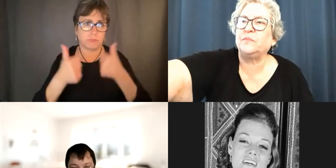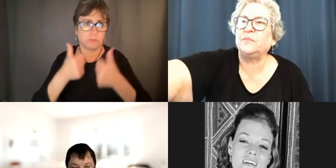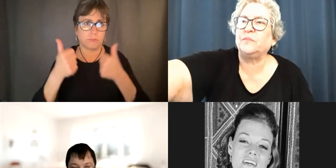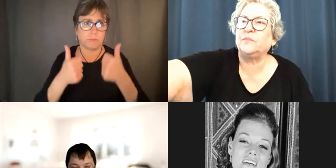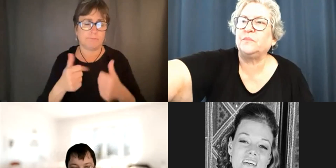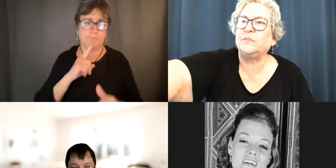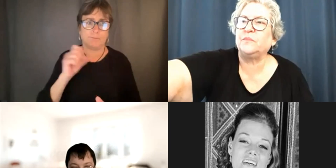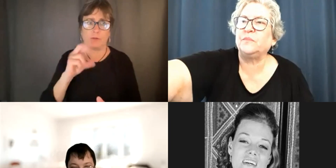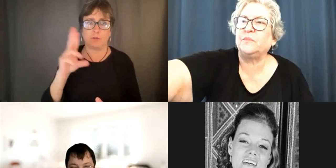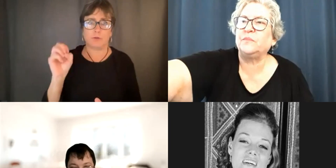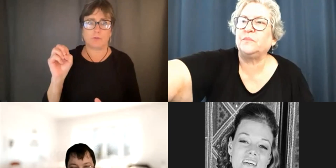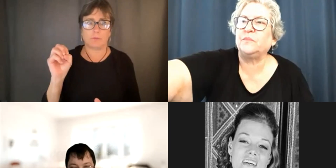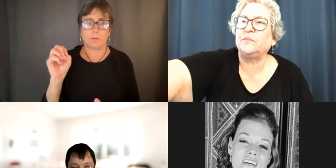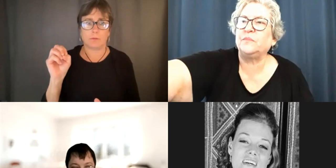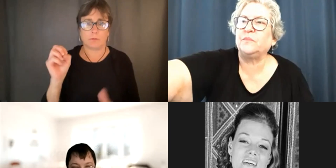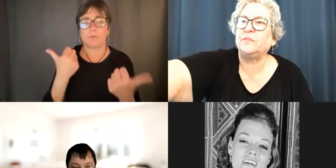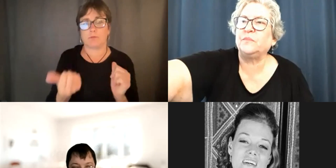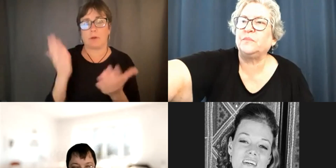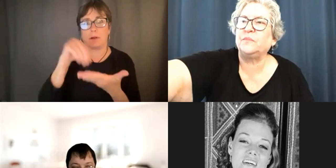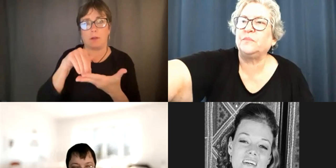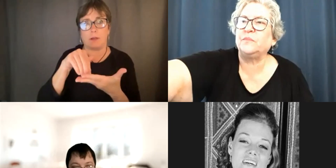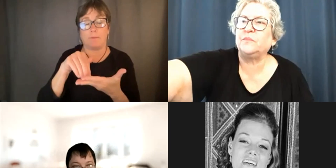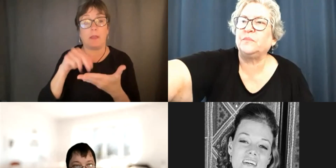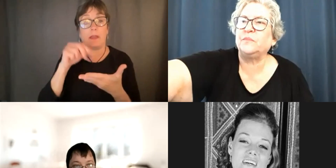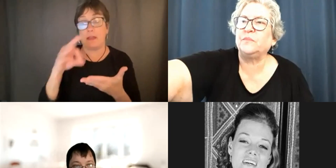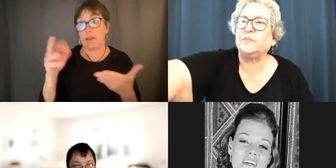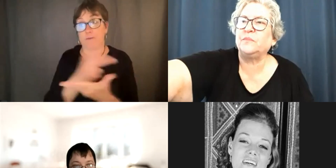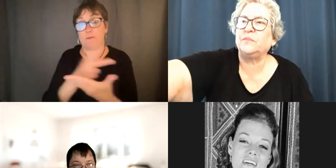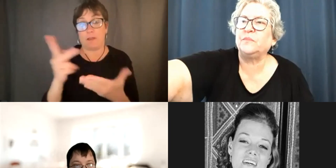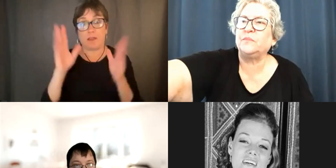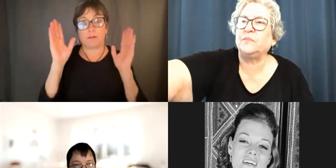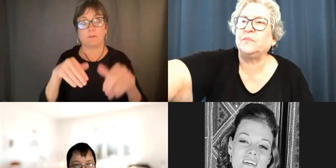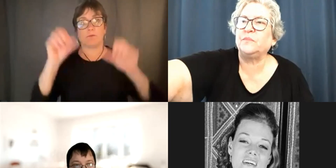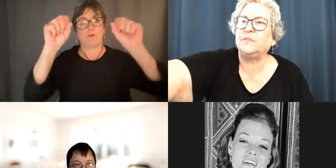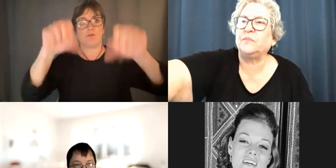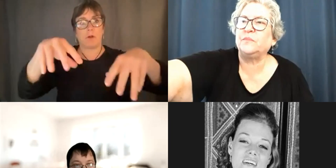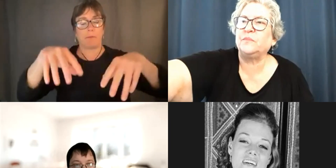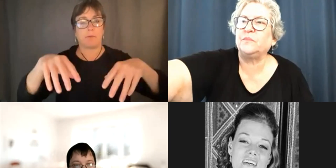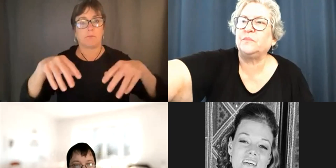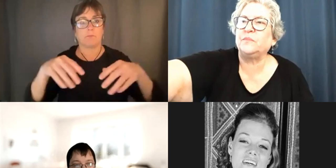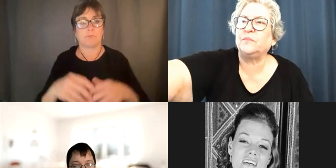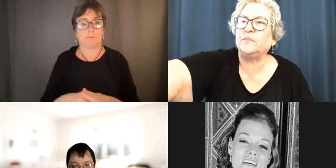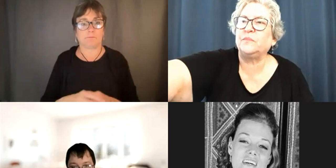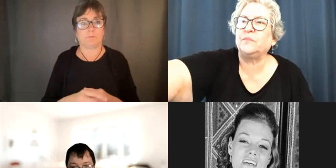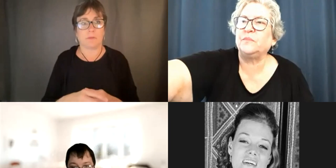Sure. Okay, one more shot, folks. If it doesn't work, we're going to go straight to yeah, go straight to the